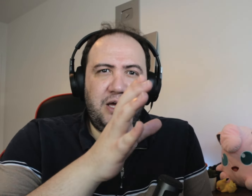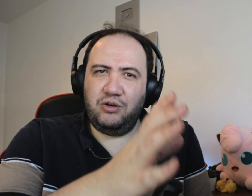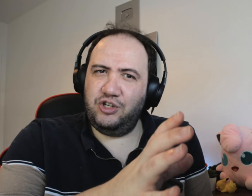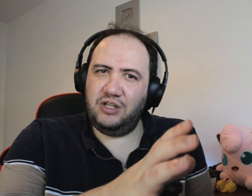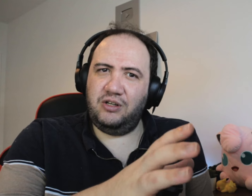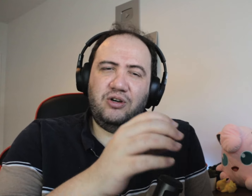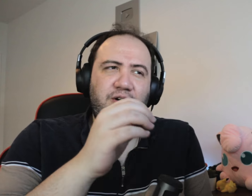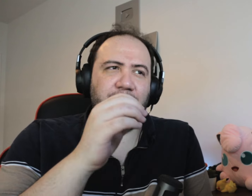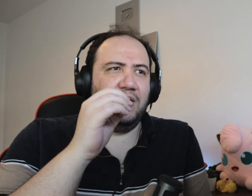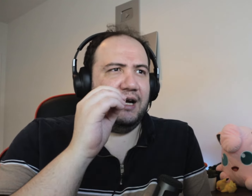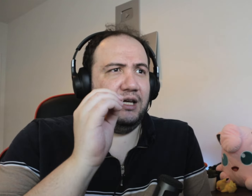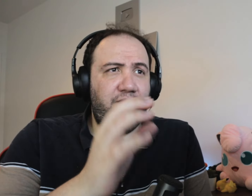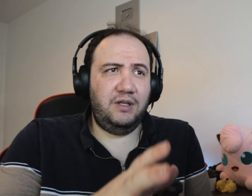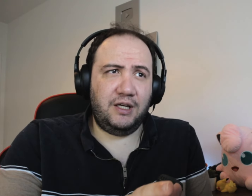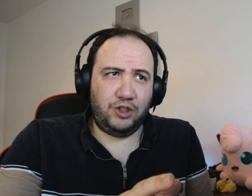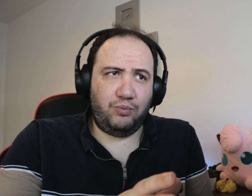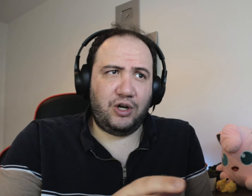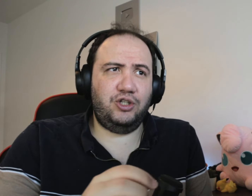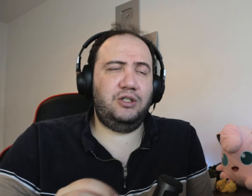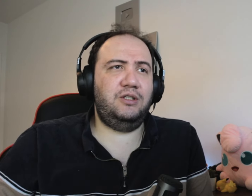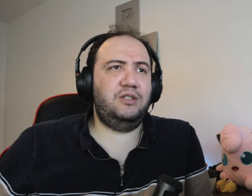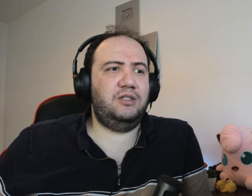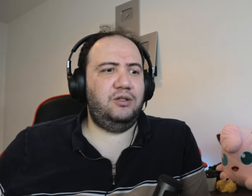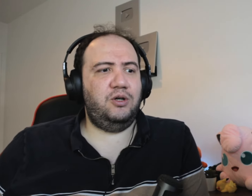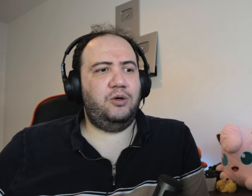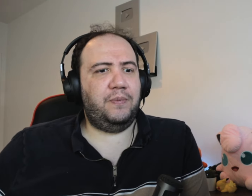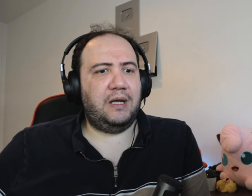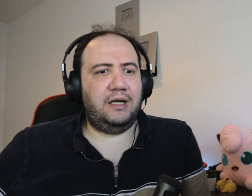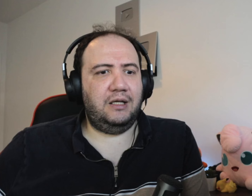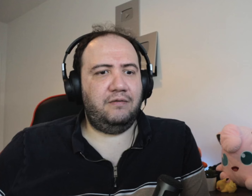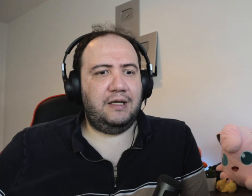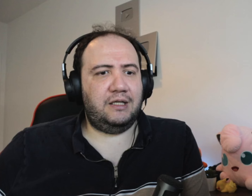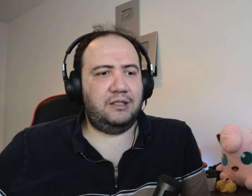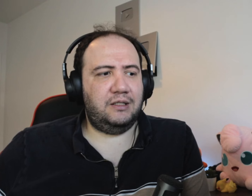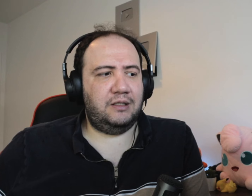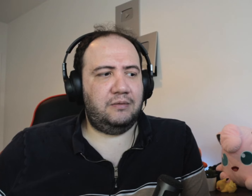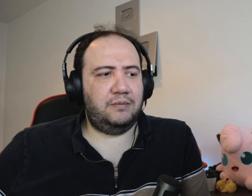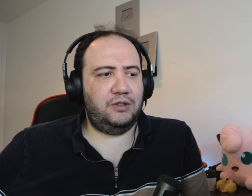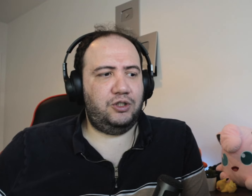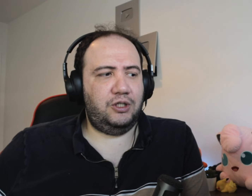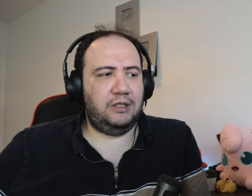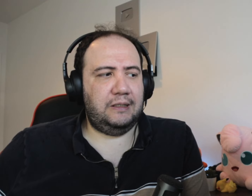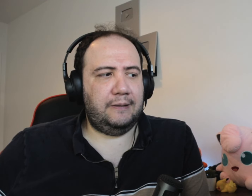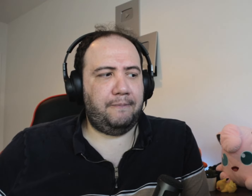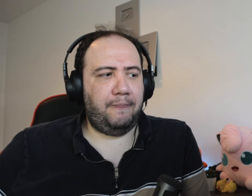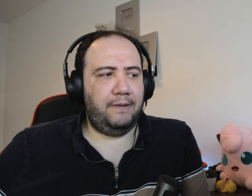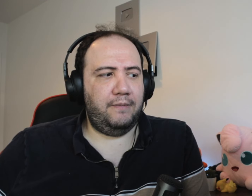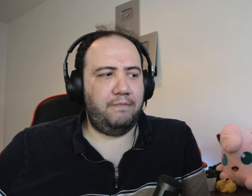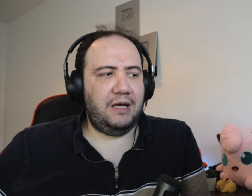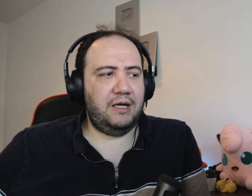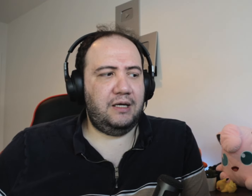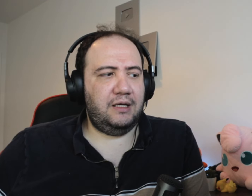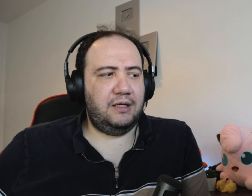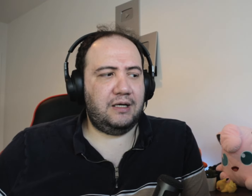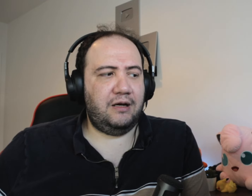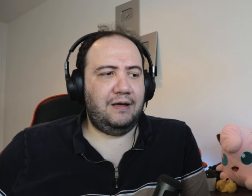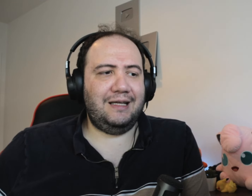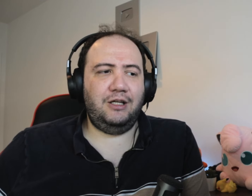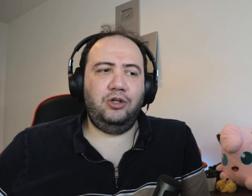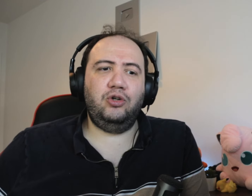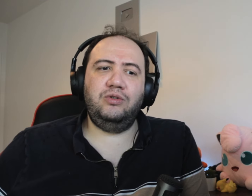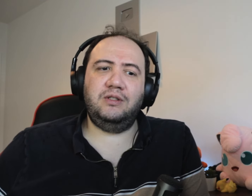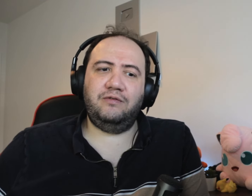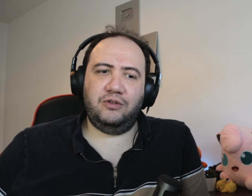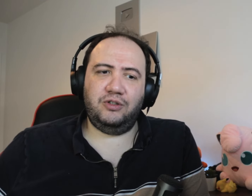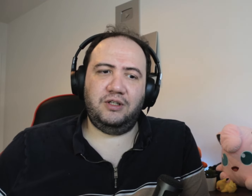Energy here I love the expressions You know And I love that She Made a Kind of